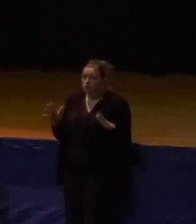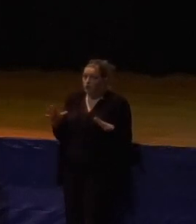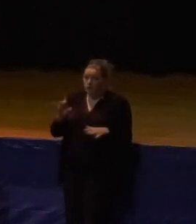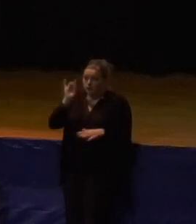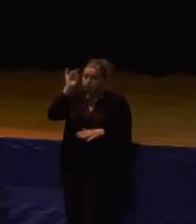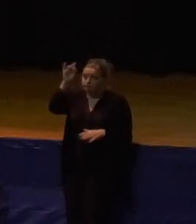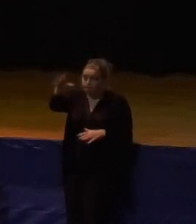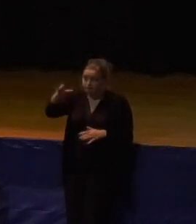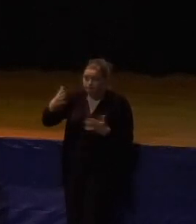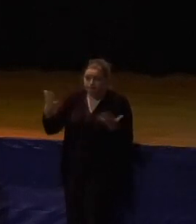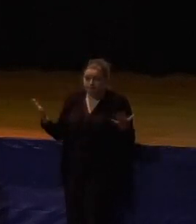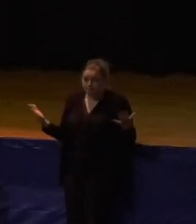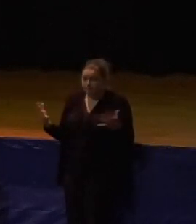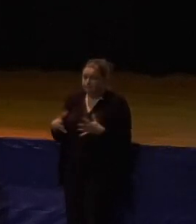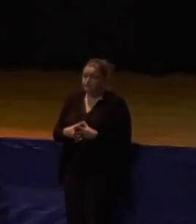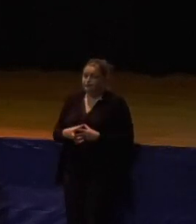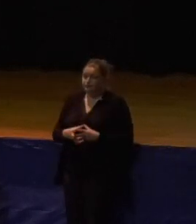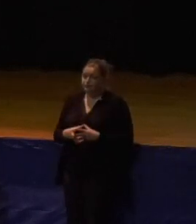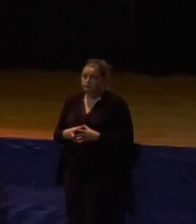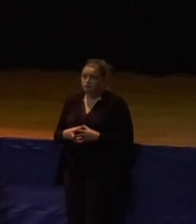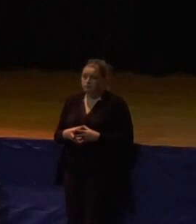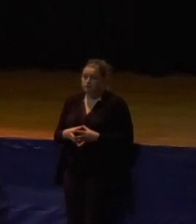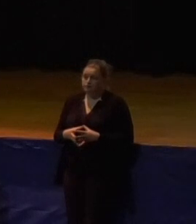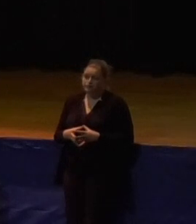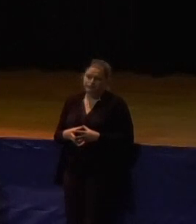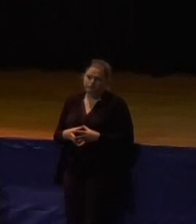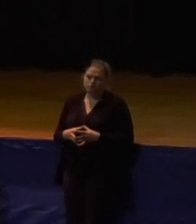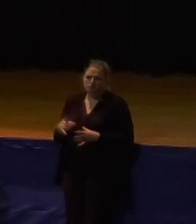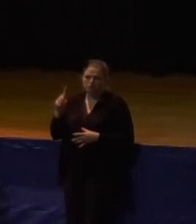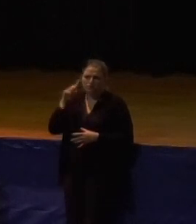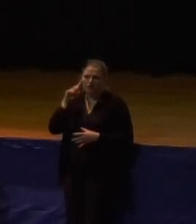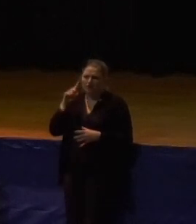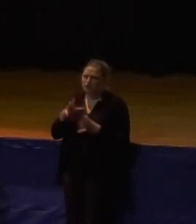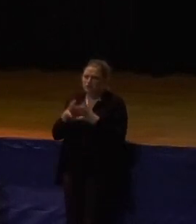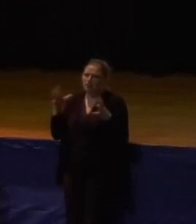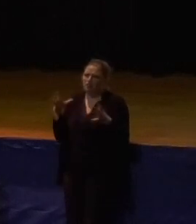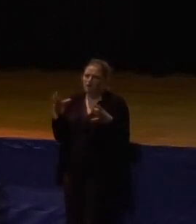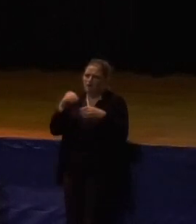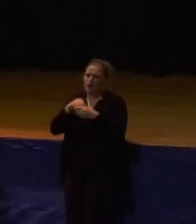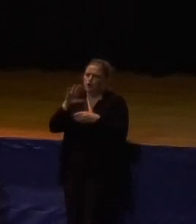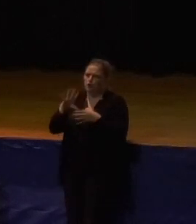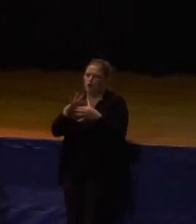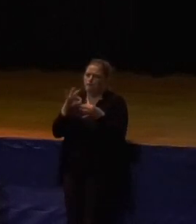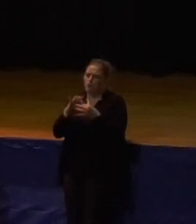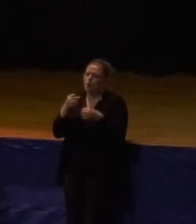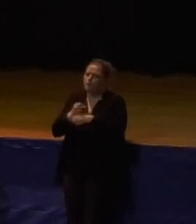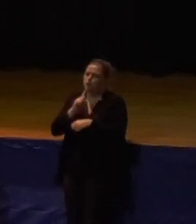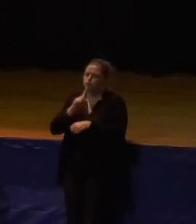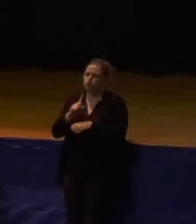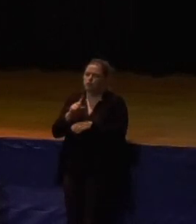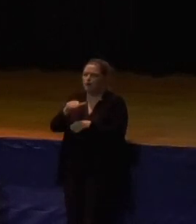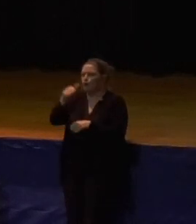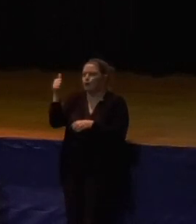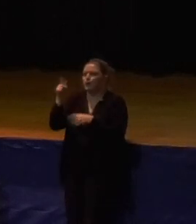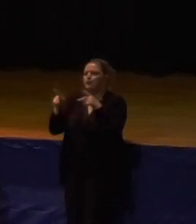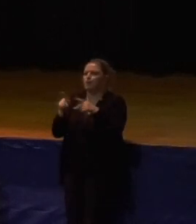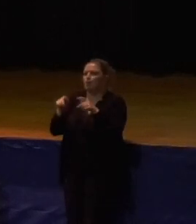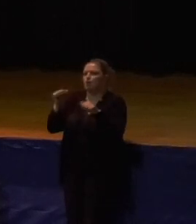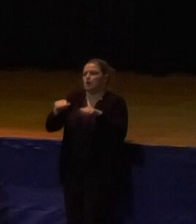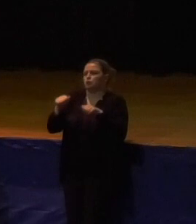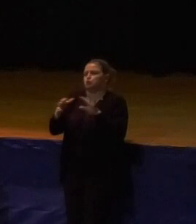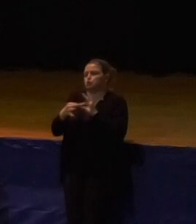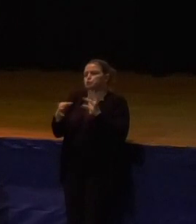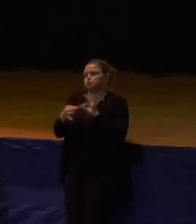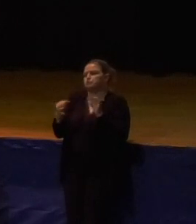that. And I think there's a lot in your comment, but I do want to make sure that we get to all of the comments